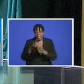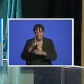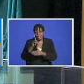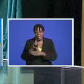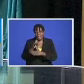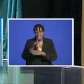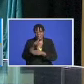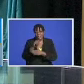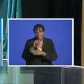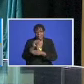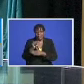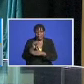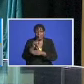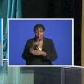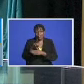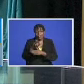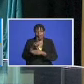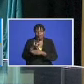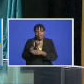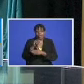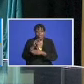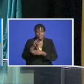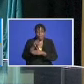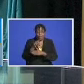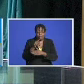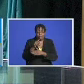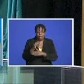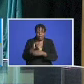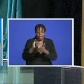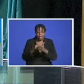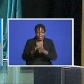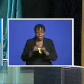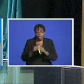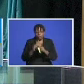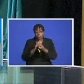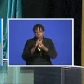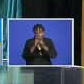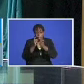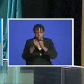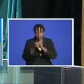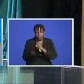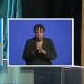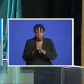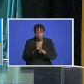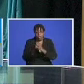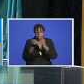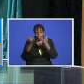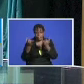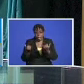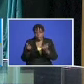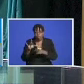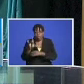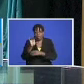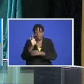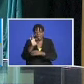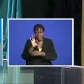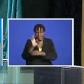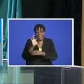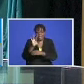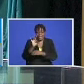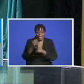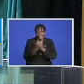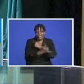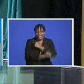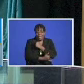variant quickly becomes the dominant strain as it continues to evolve and mutate, now detected in some 98 countries